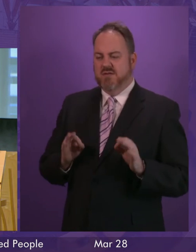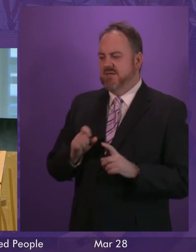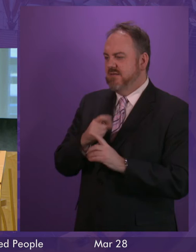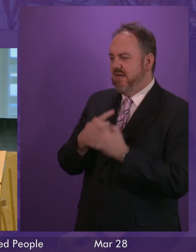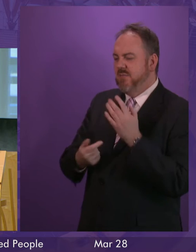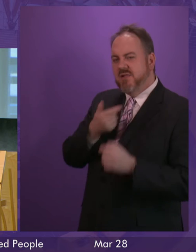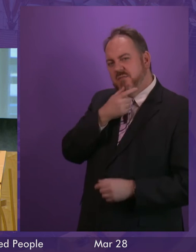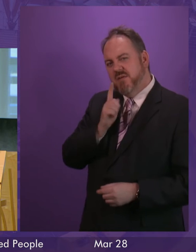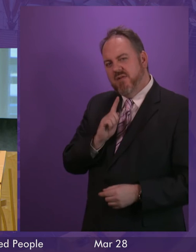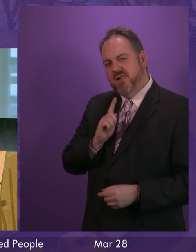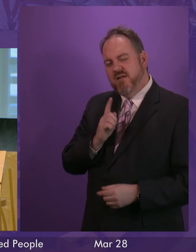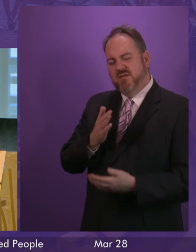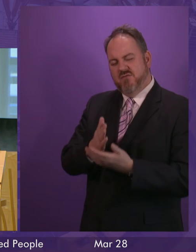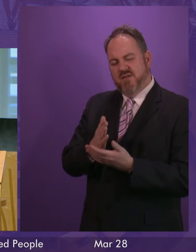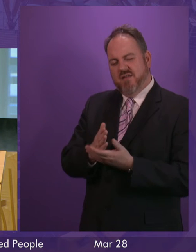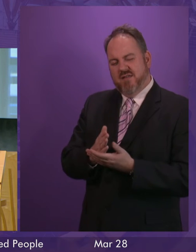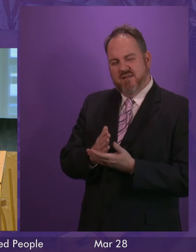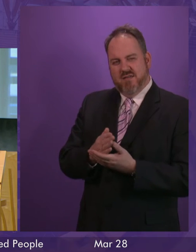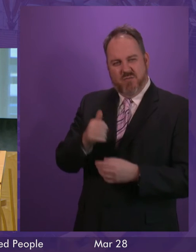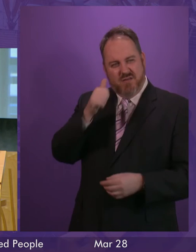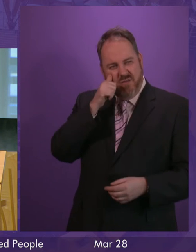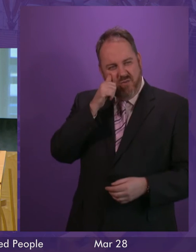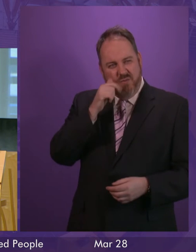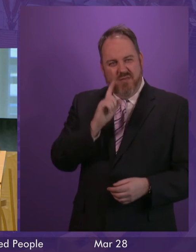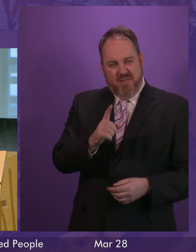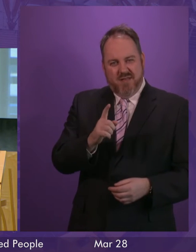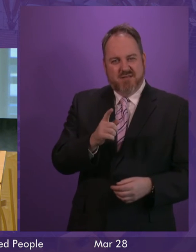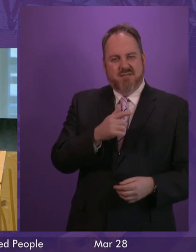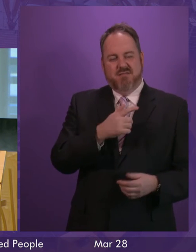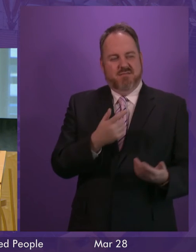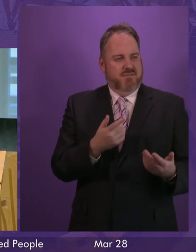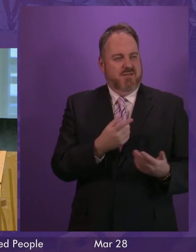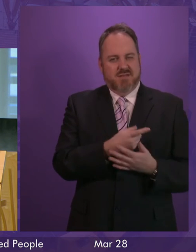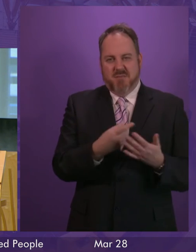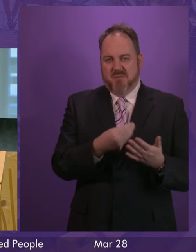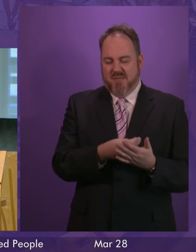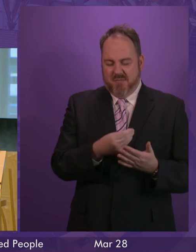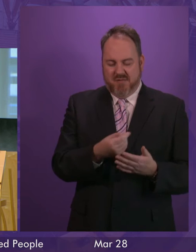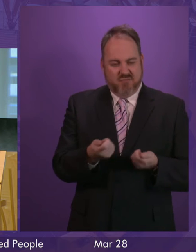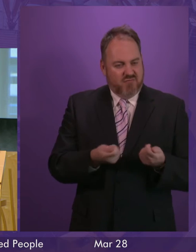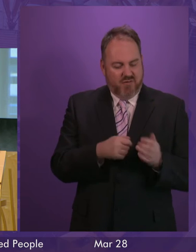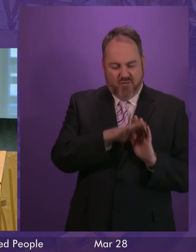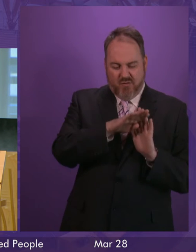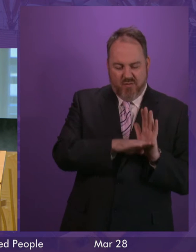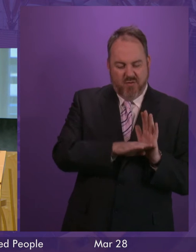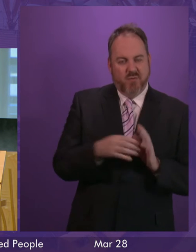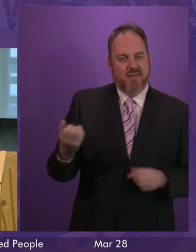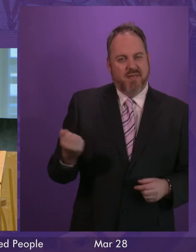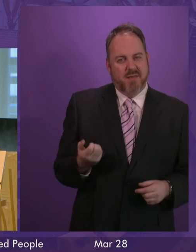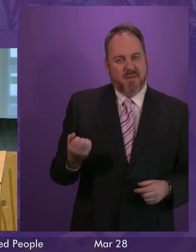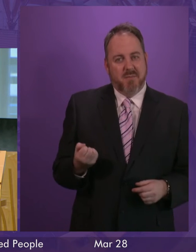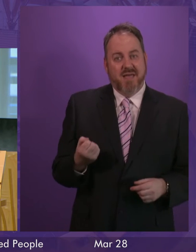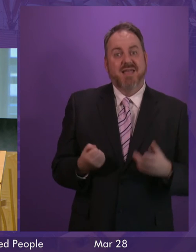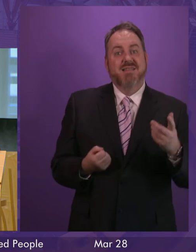costs related to their impairment or condition of £632 a month. Sadly there is also a real disability pay